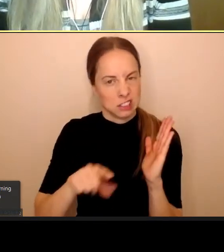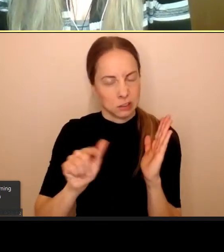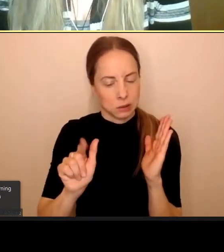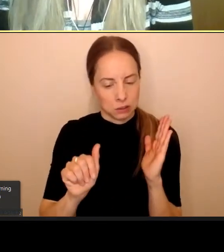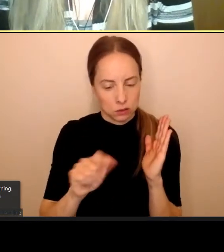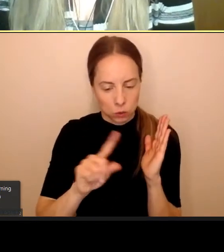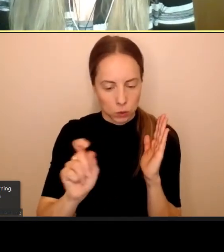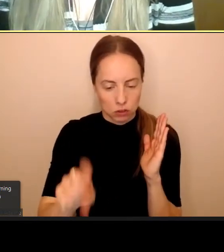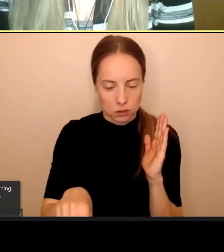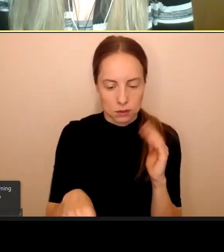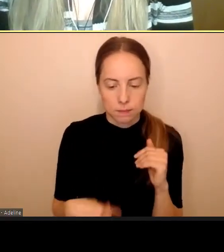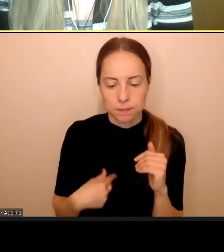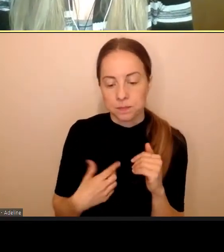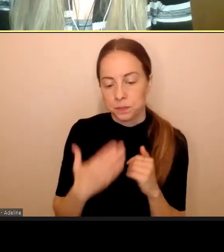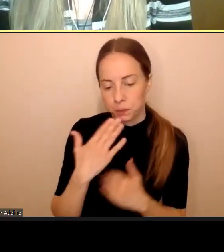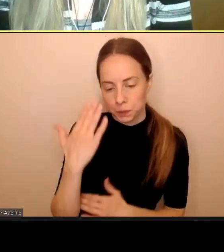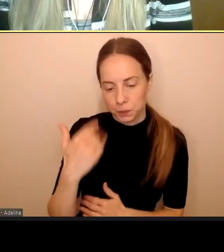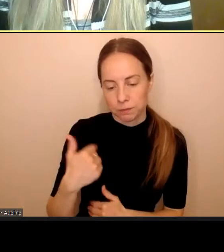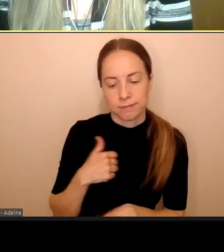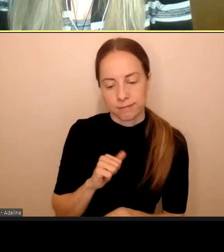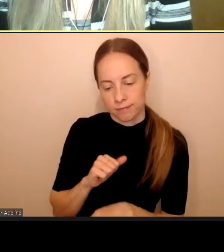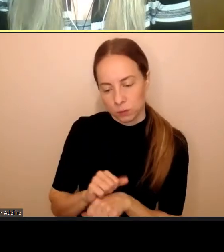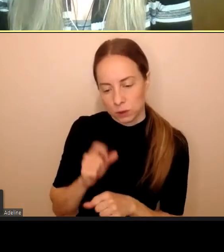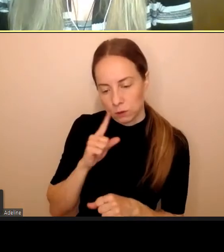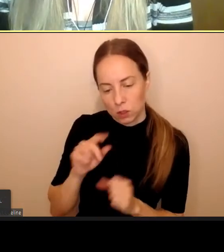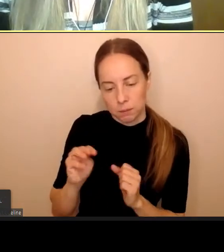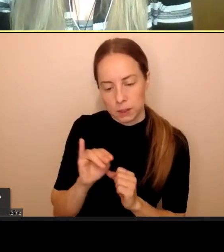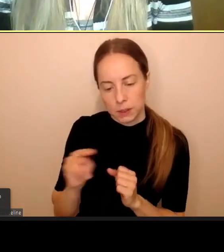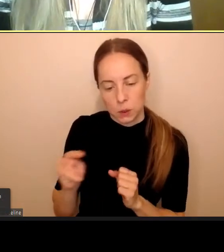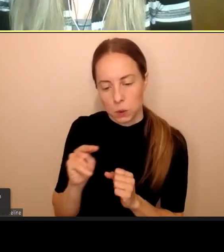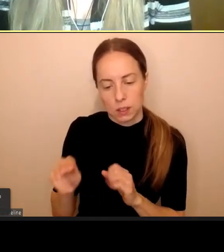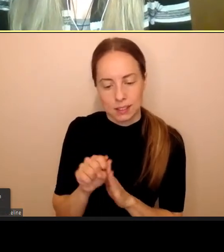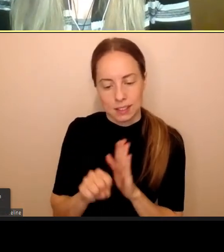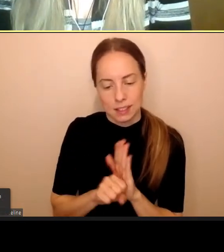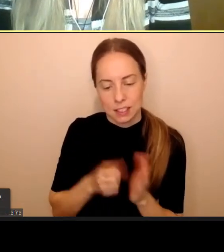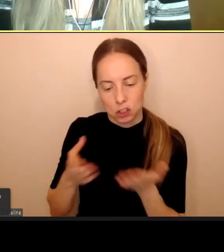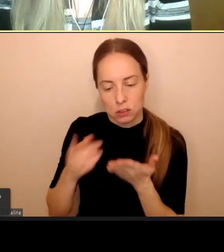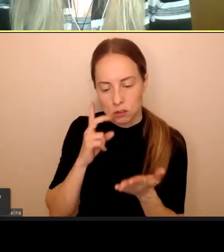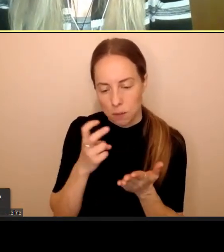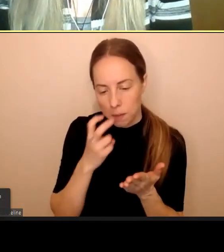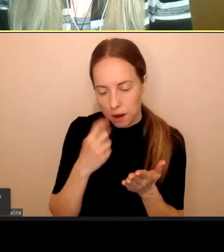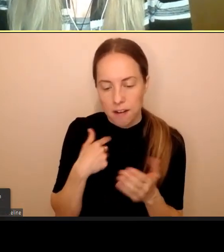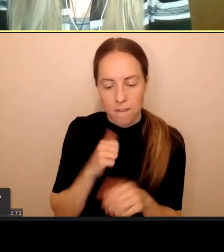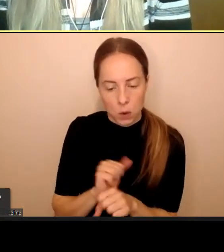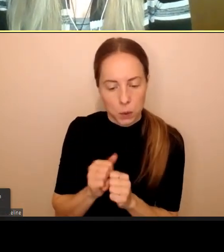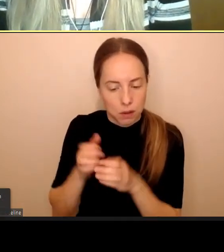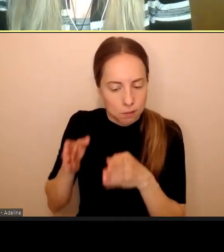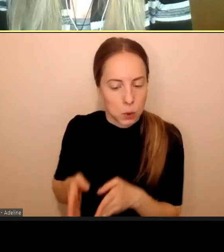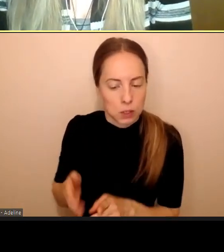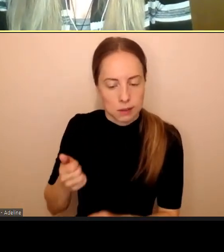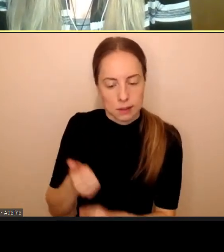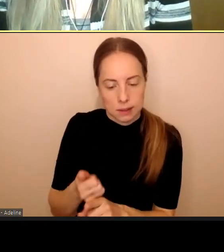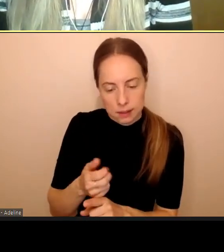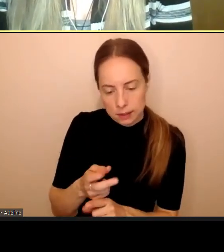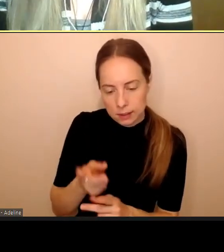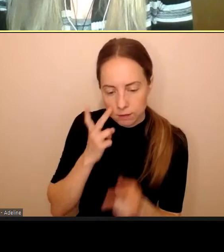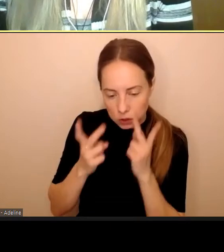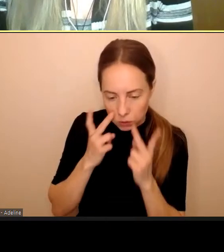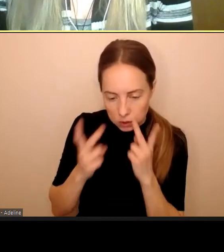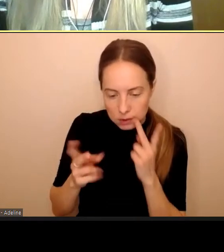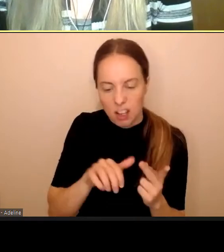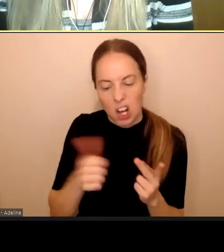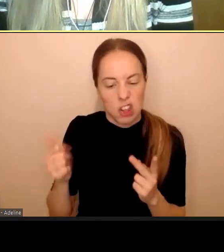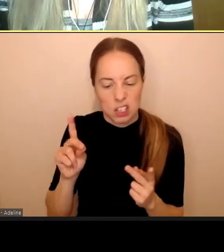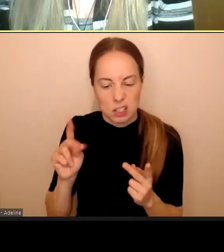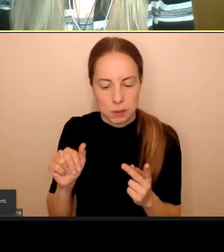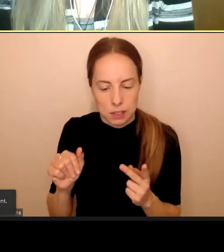for the Blind. I have worked with persons with vision impairments and other disabilities except deafness 38 years.